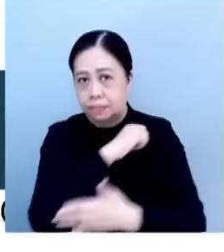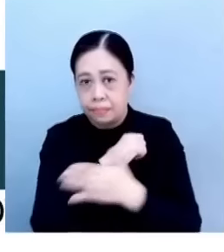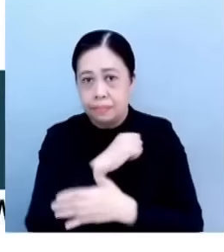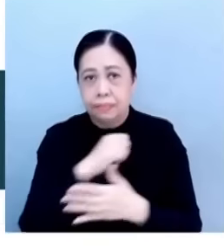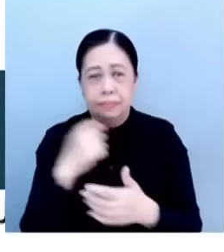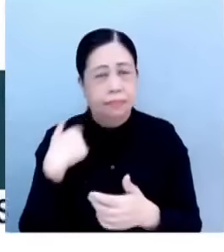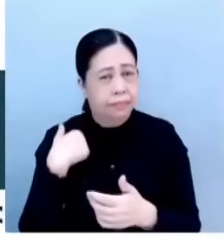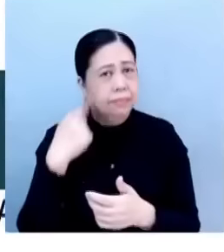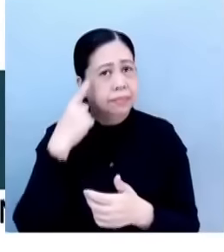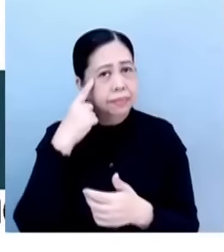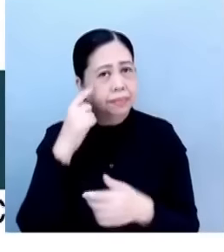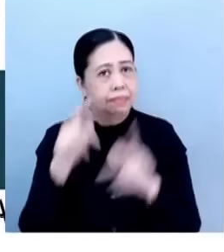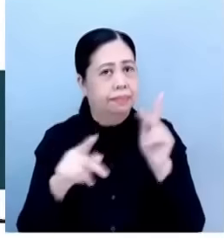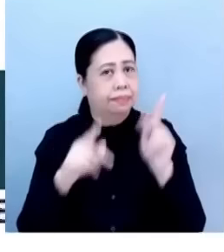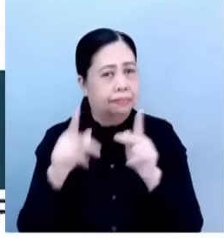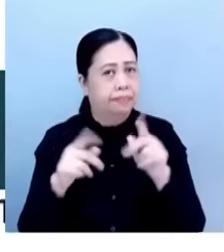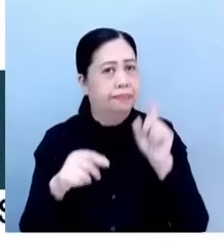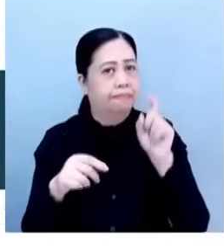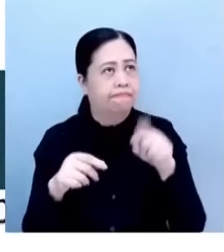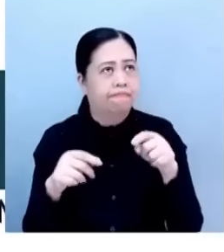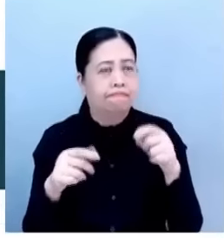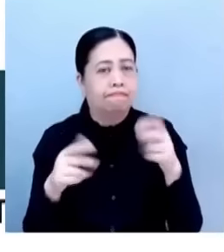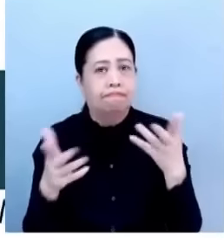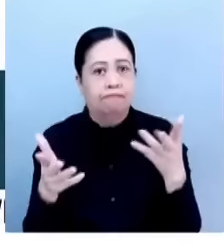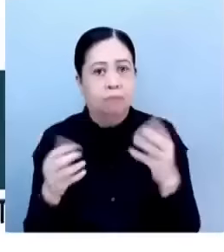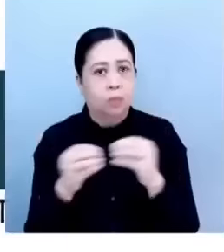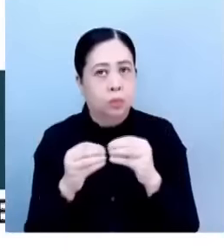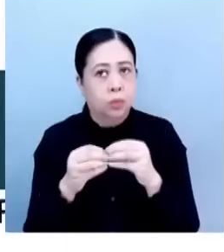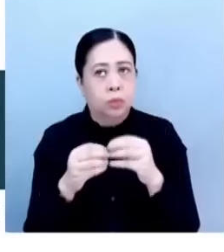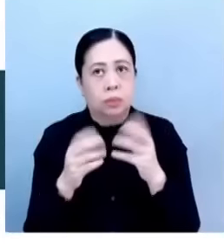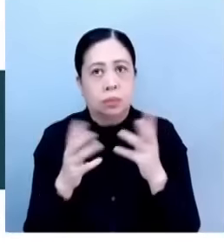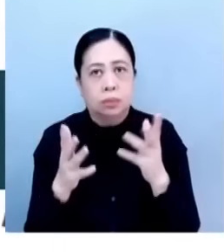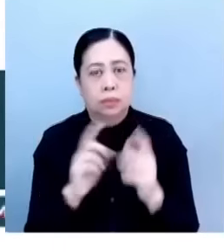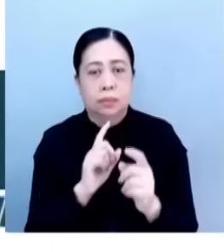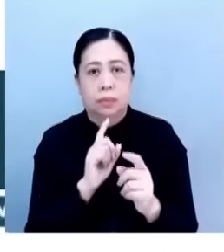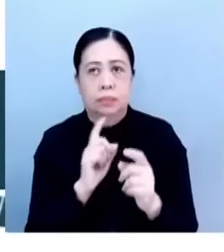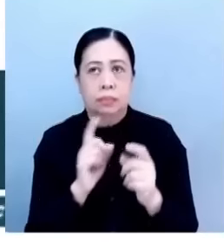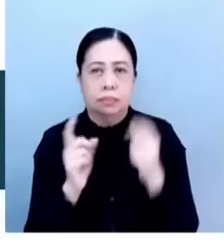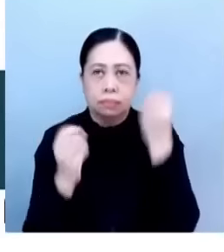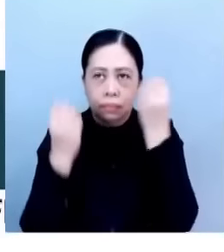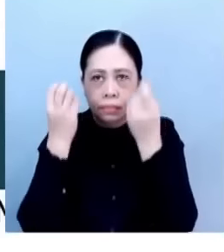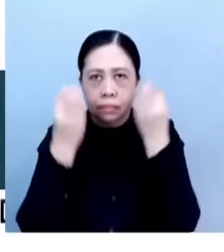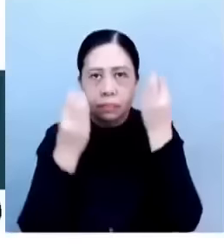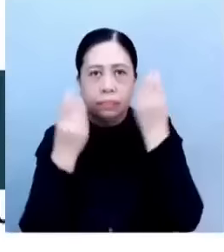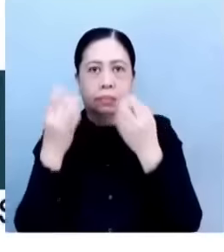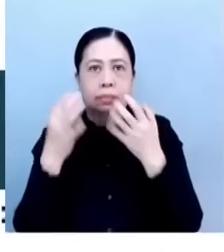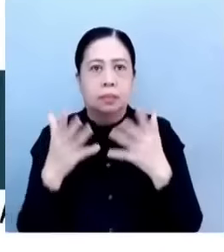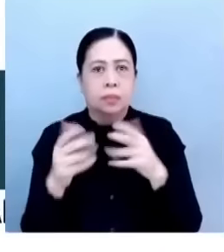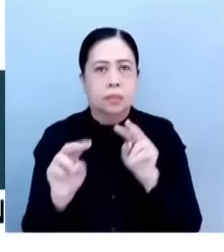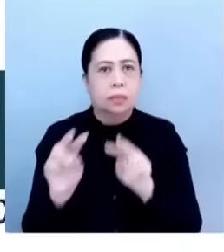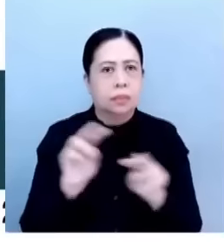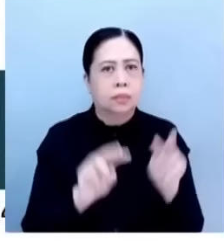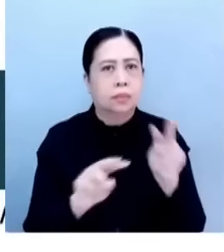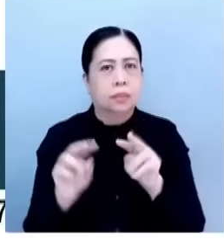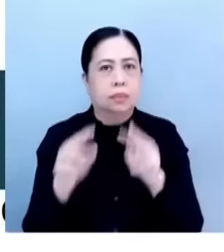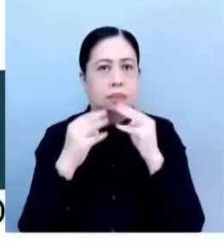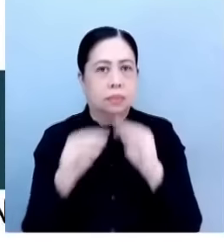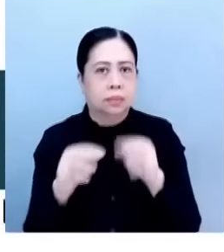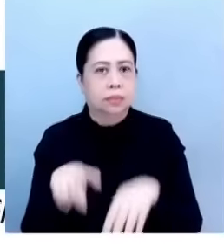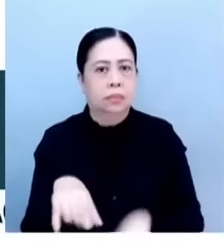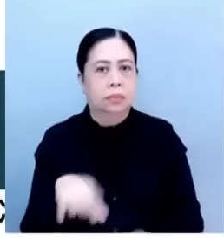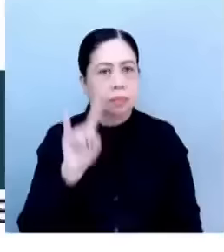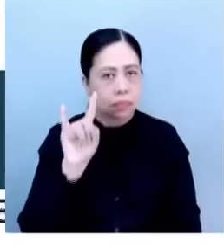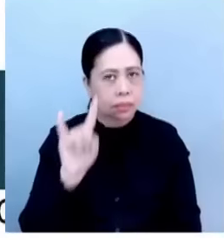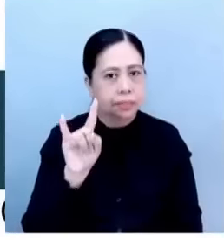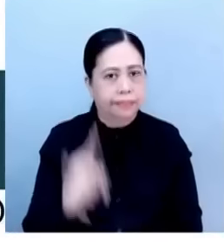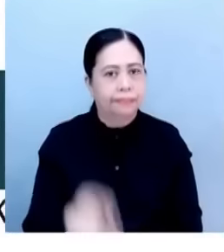I think the people should be more circumspect into looking at the message of the ad.